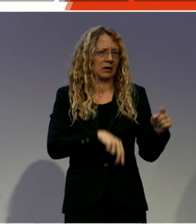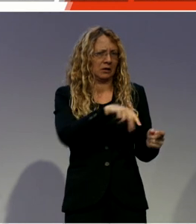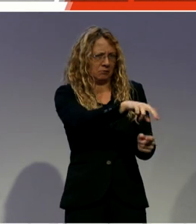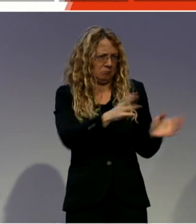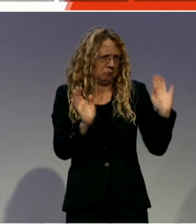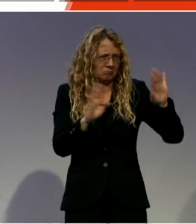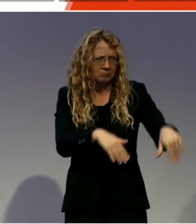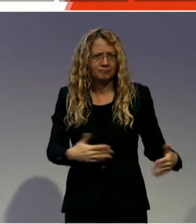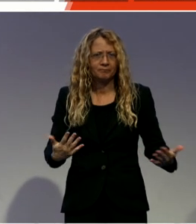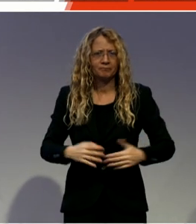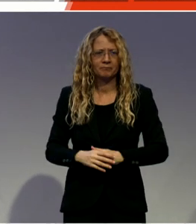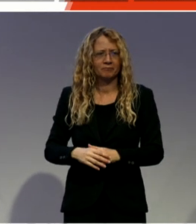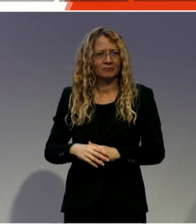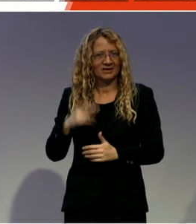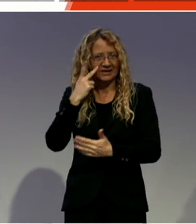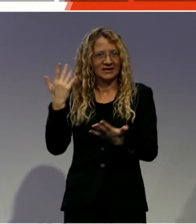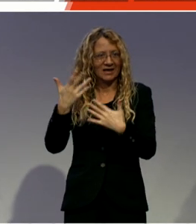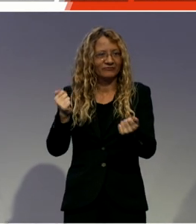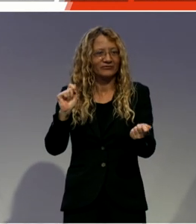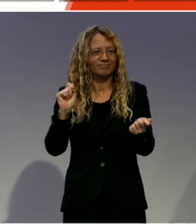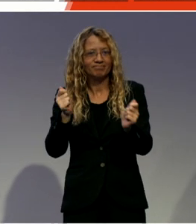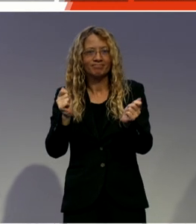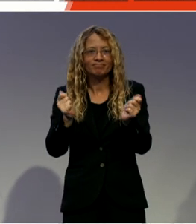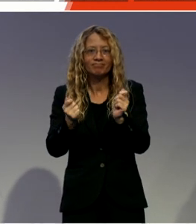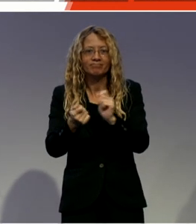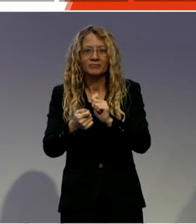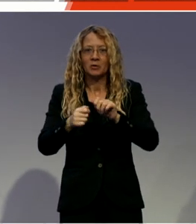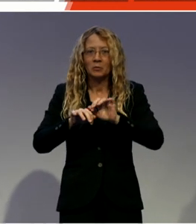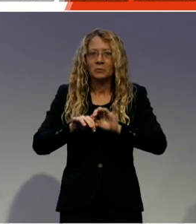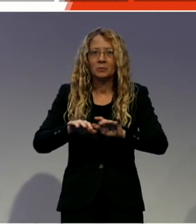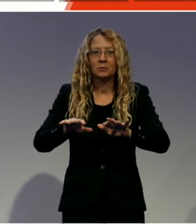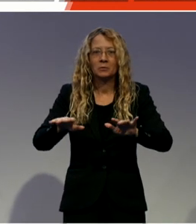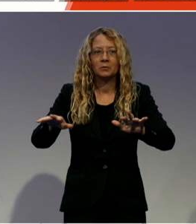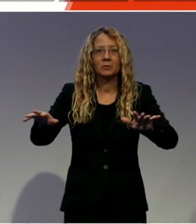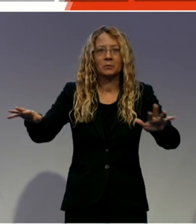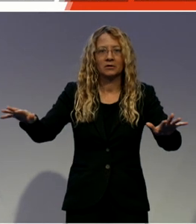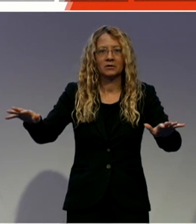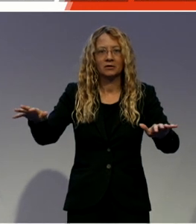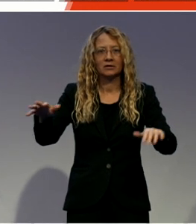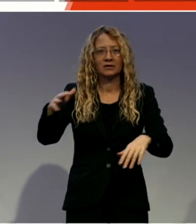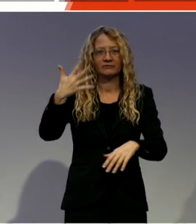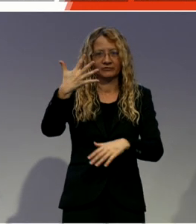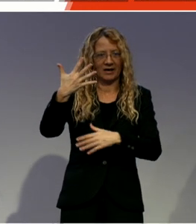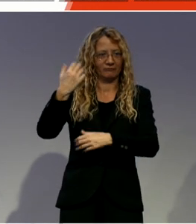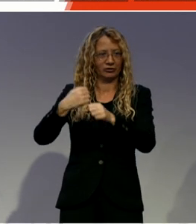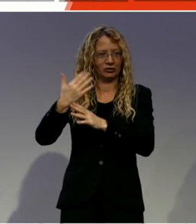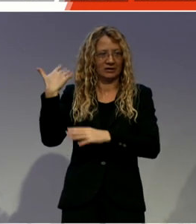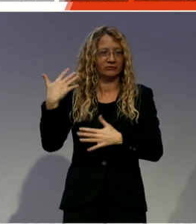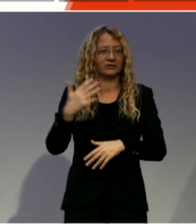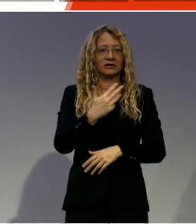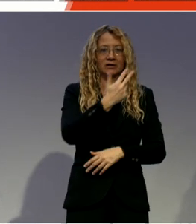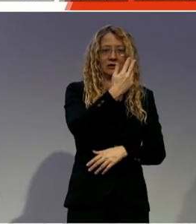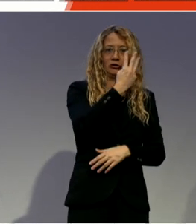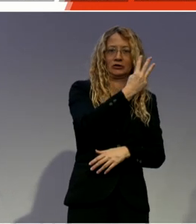this impact. During the five past year, we were able to rehabilitate about 3,000 wheelers. We delivered about